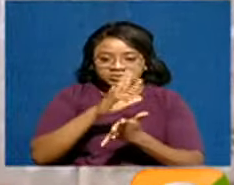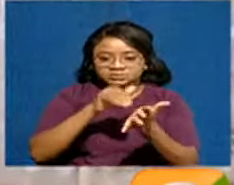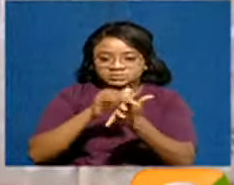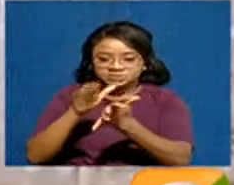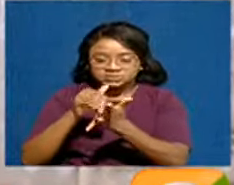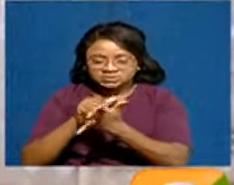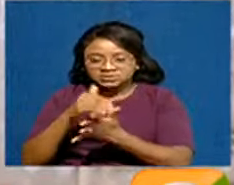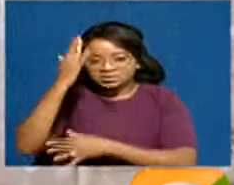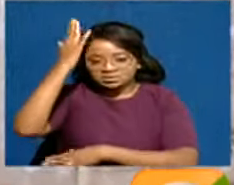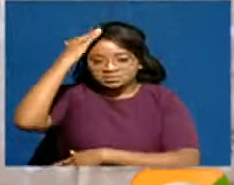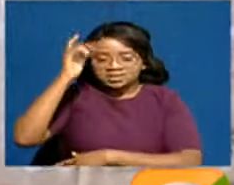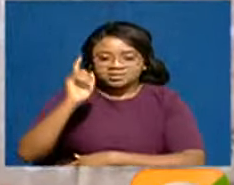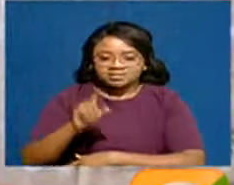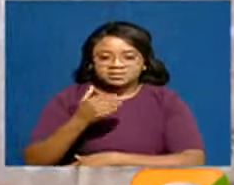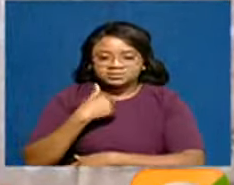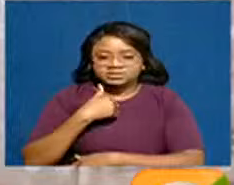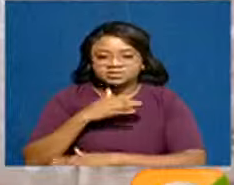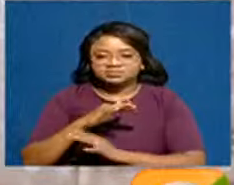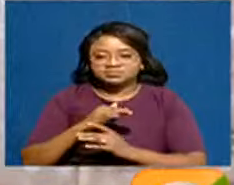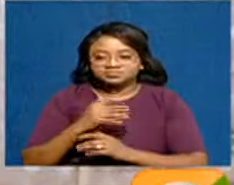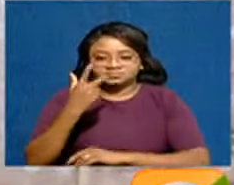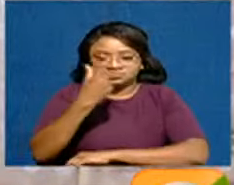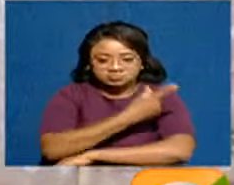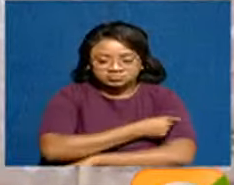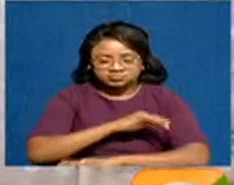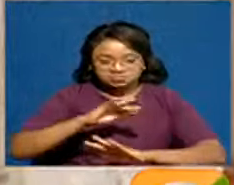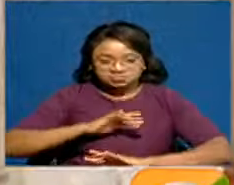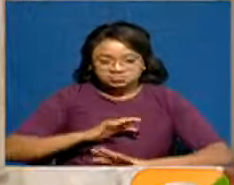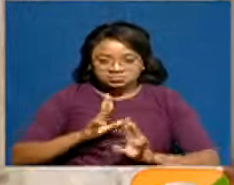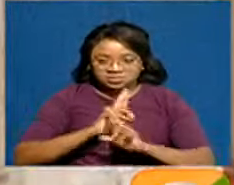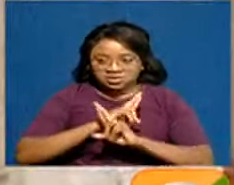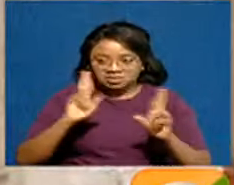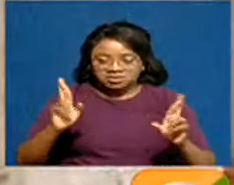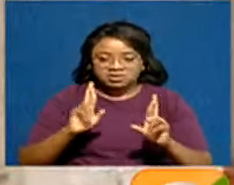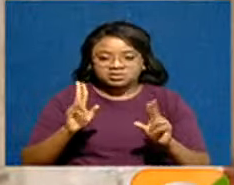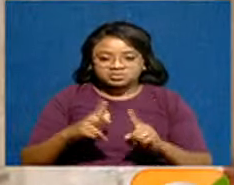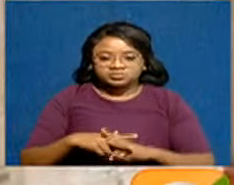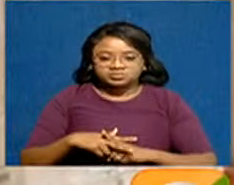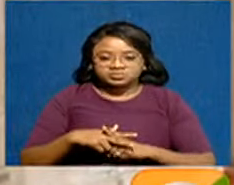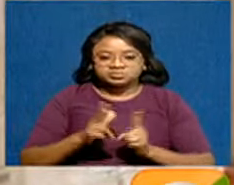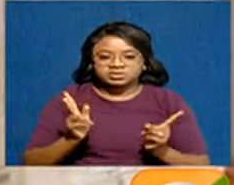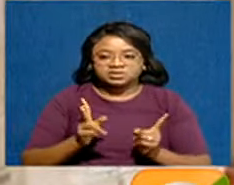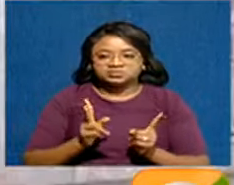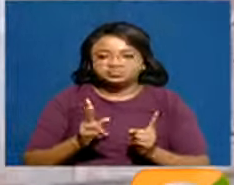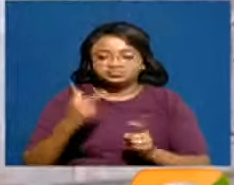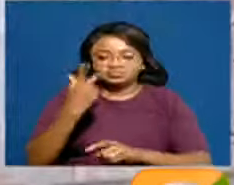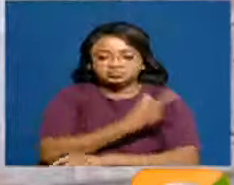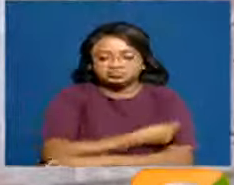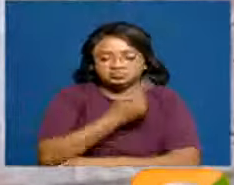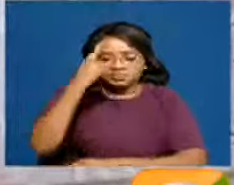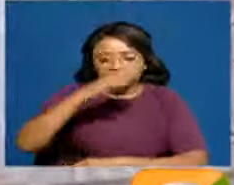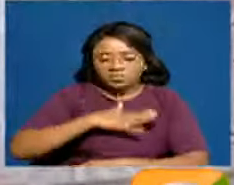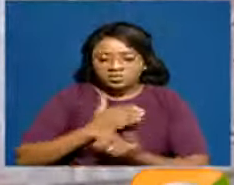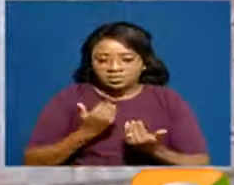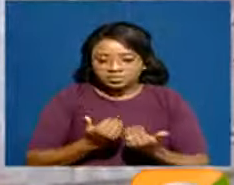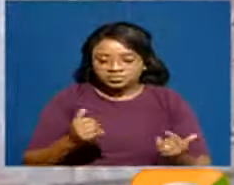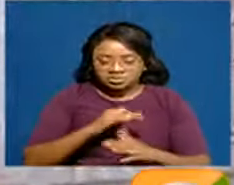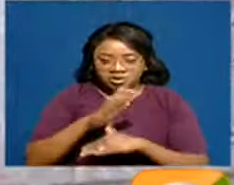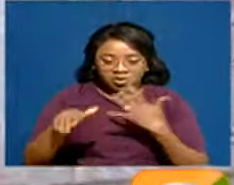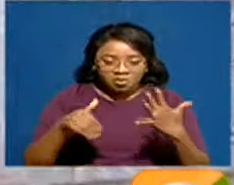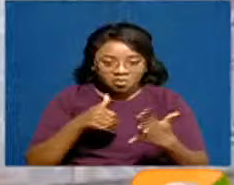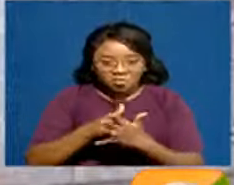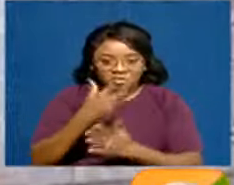will be equipped with the vaccines, ready to commence vaccination of our children. All the vaccines that are meant